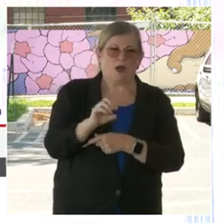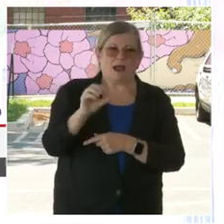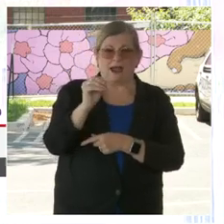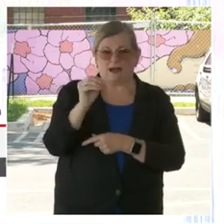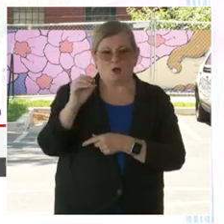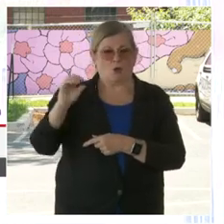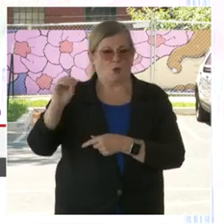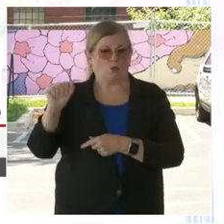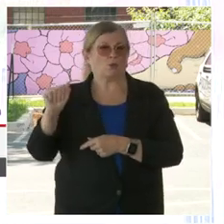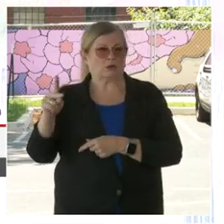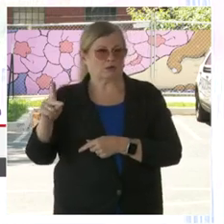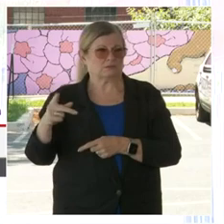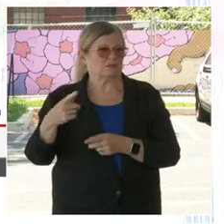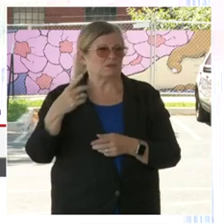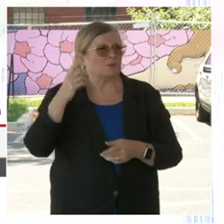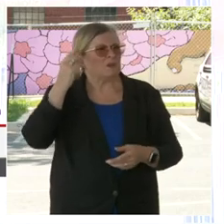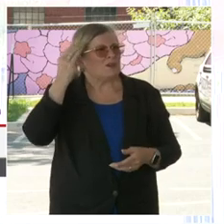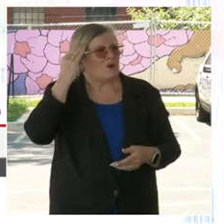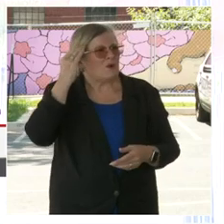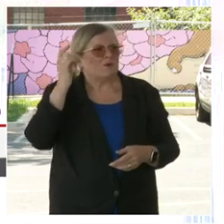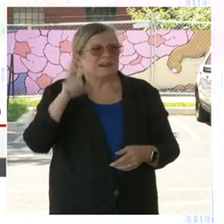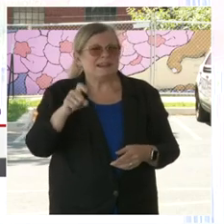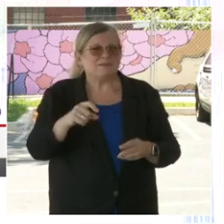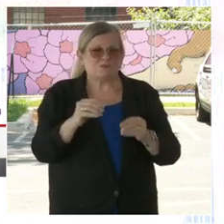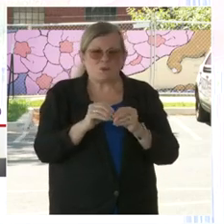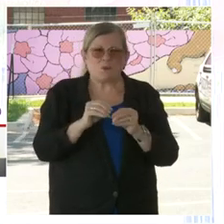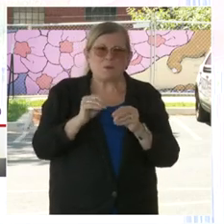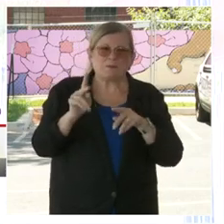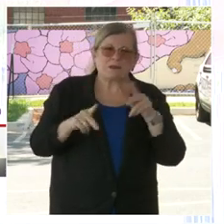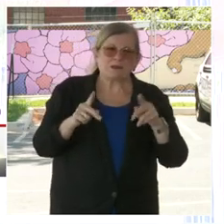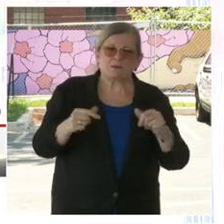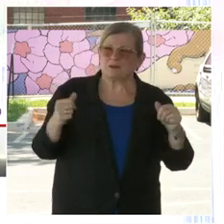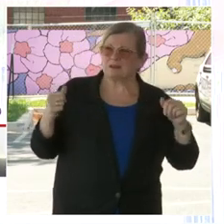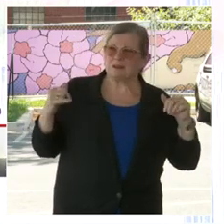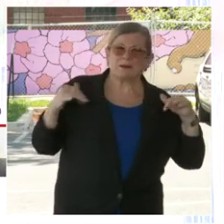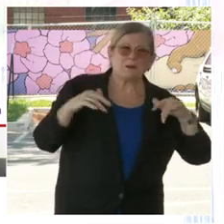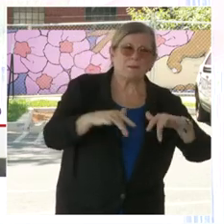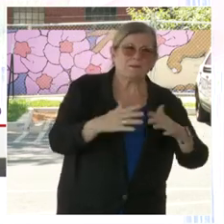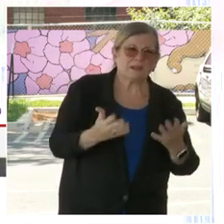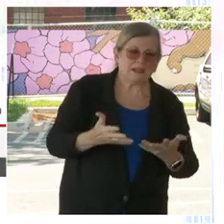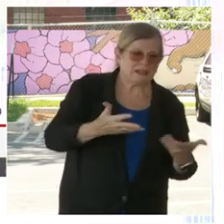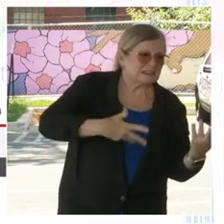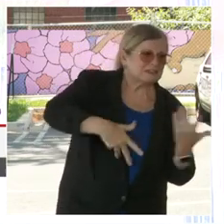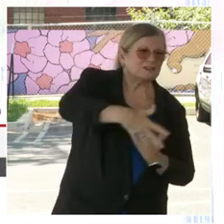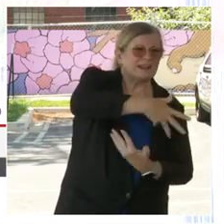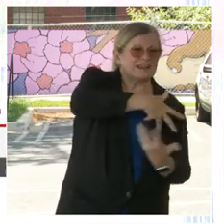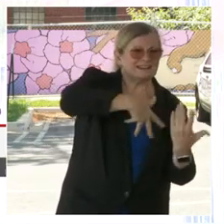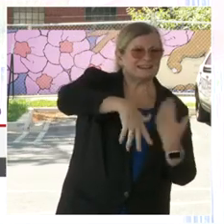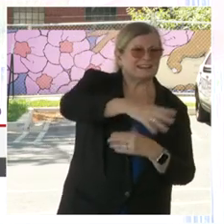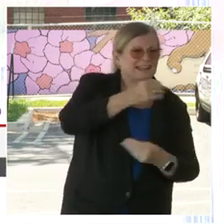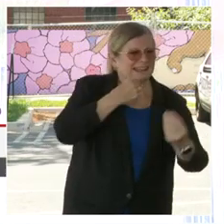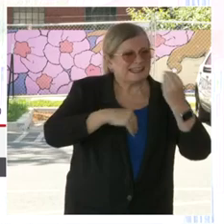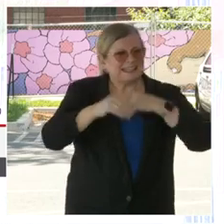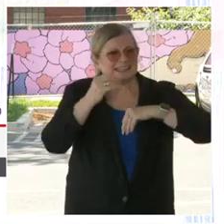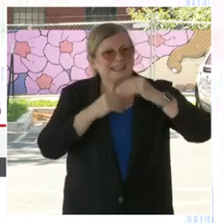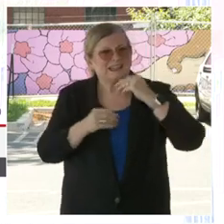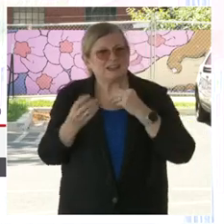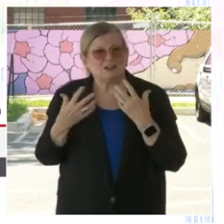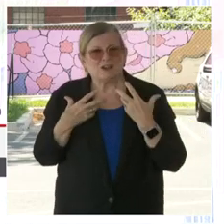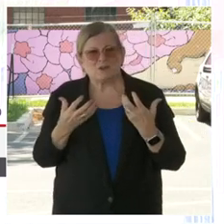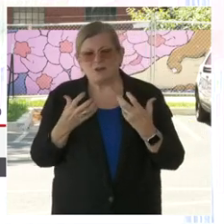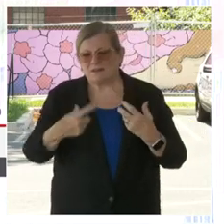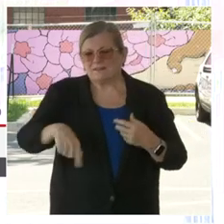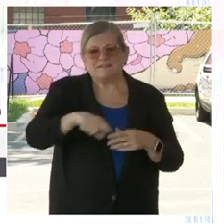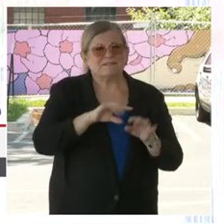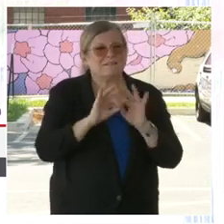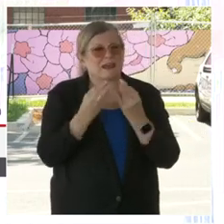places for people to visit, to dine, to buy the goods that they want for their families, and we know that